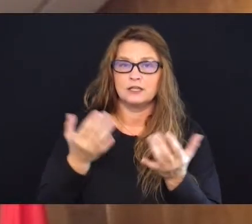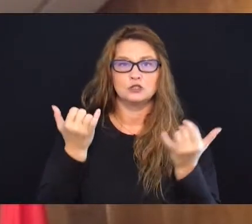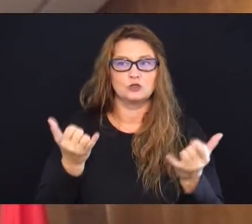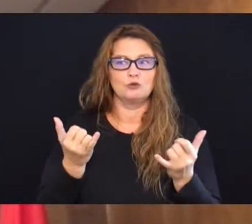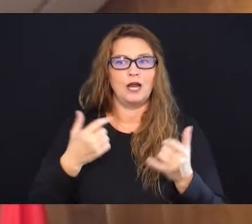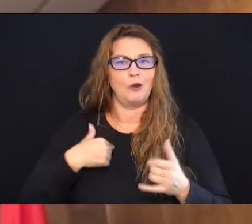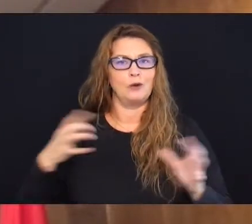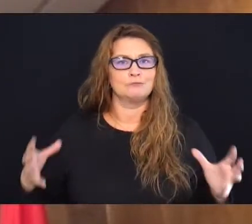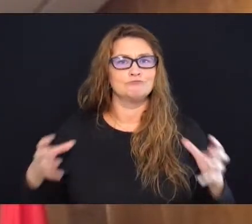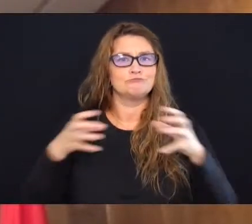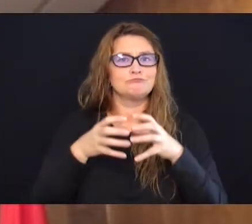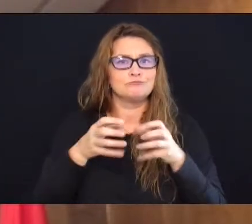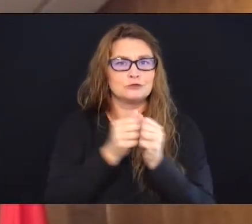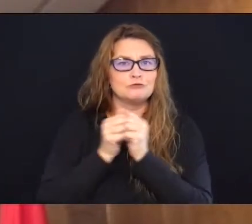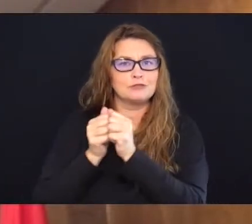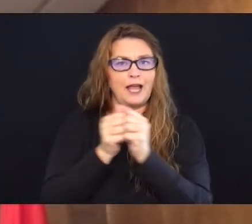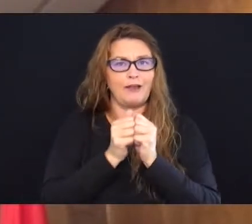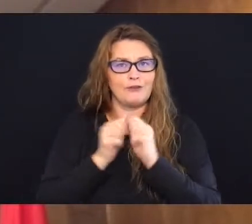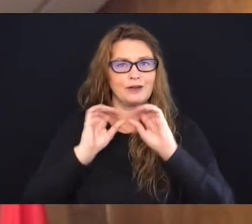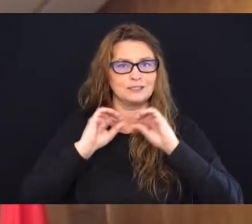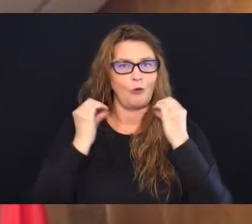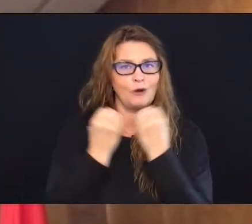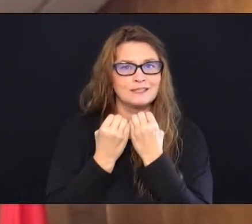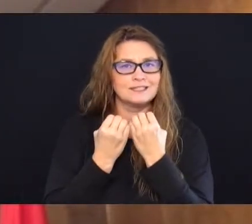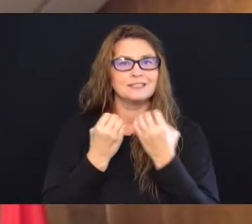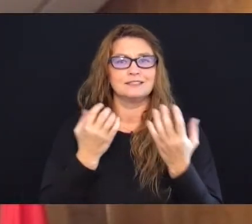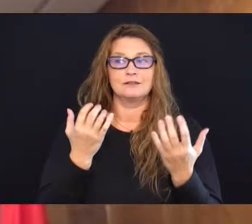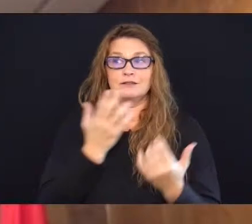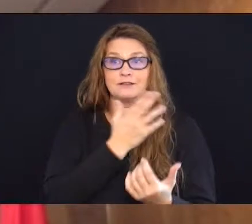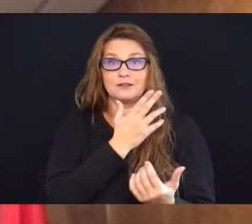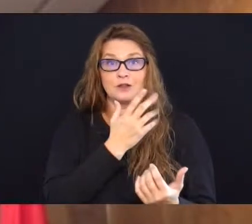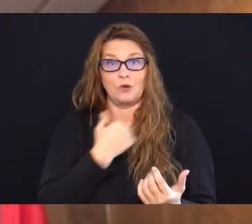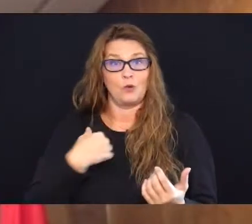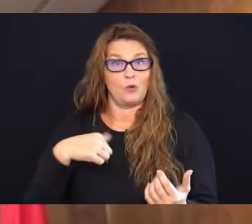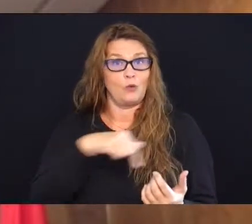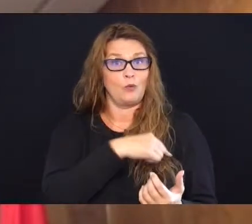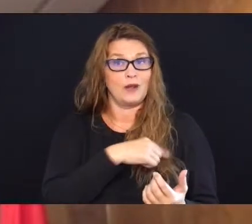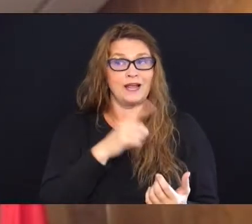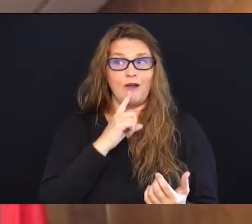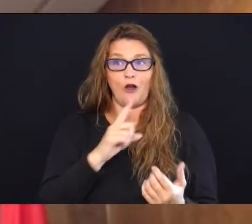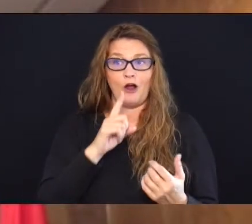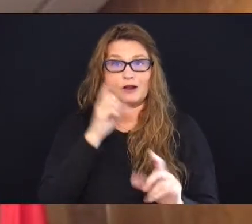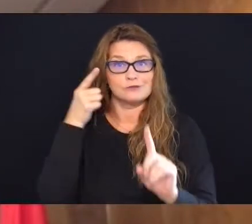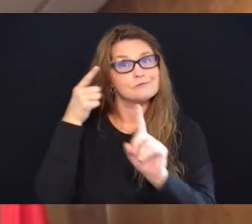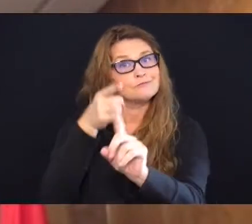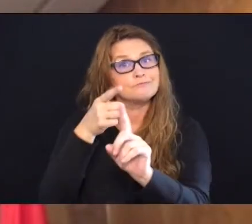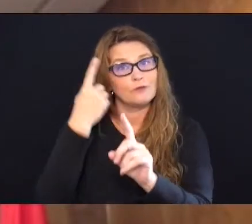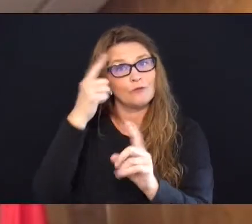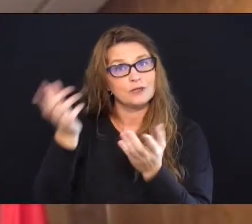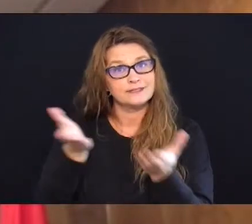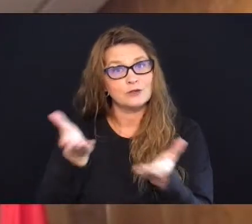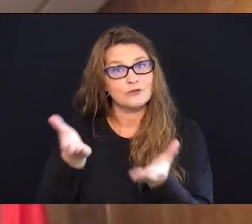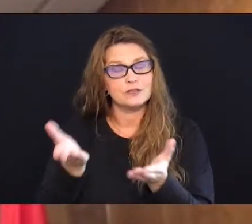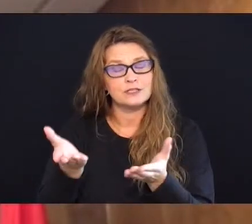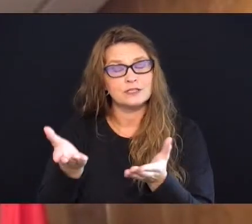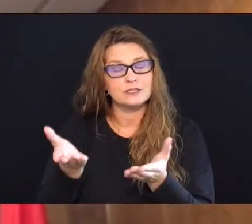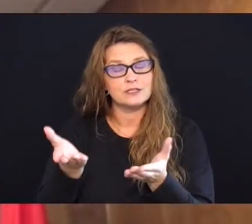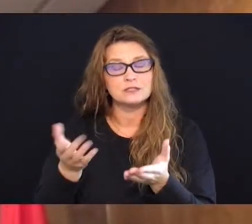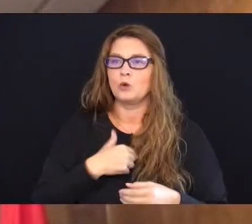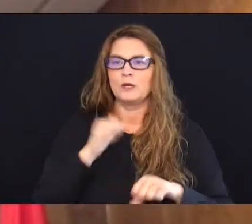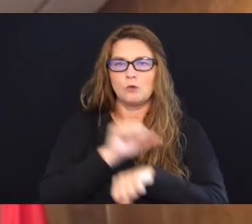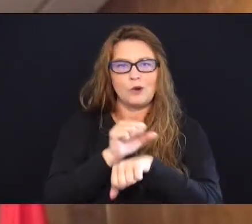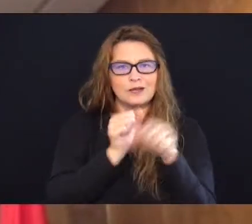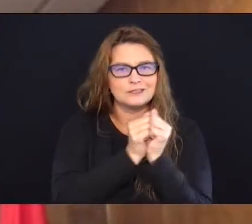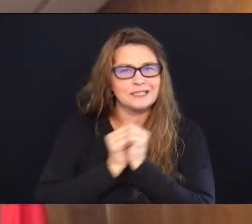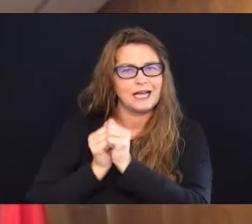organization, both the hospitals and the Guard, because we are so service oriented. and do the great work that needed to be done to